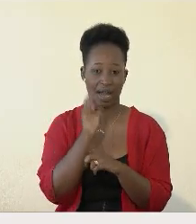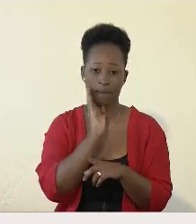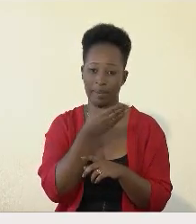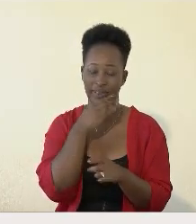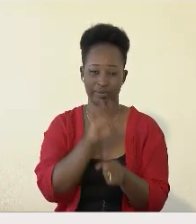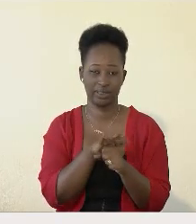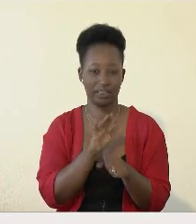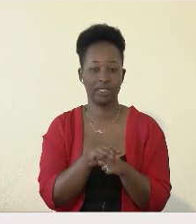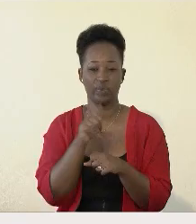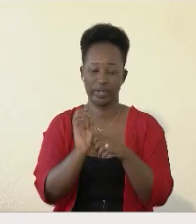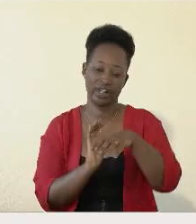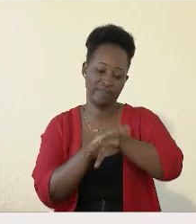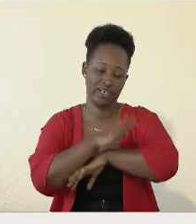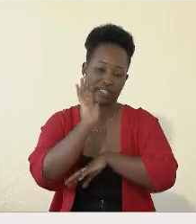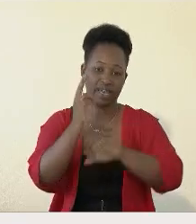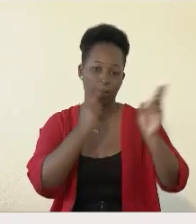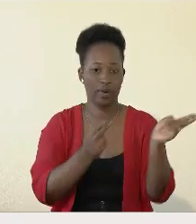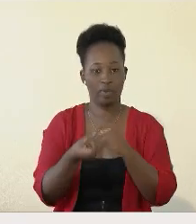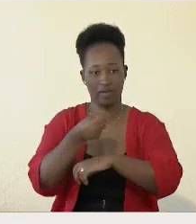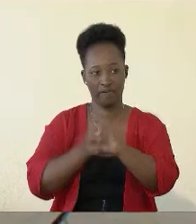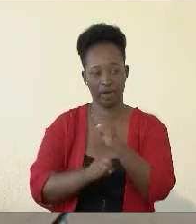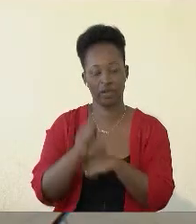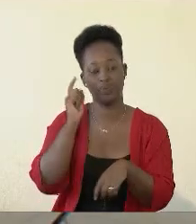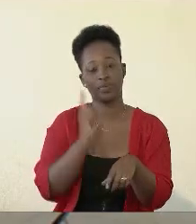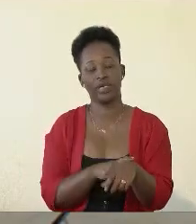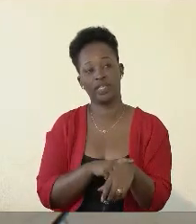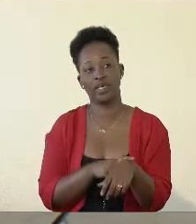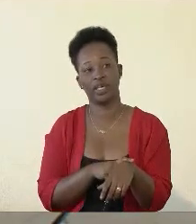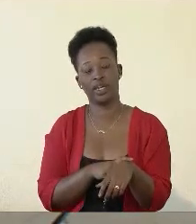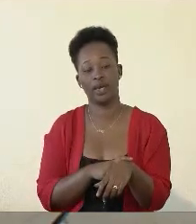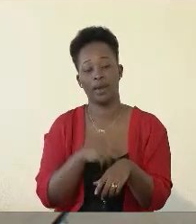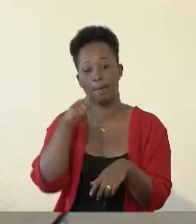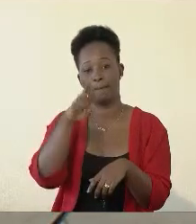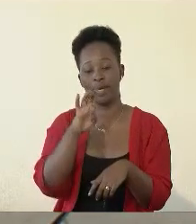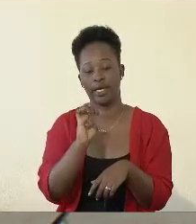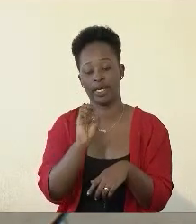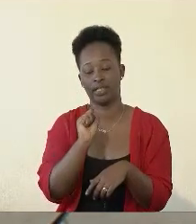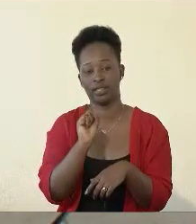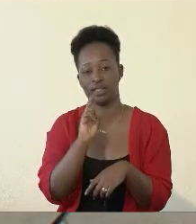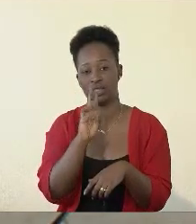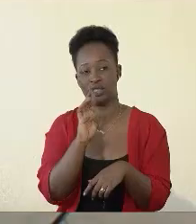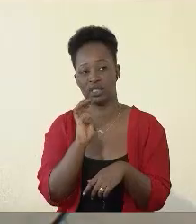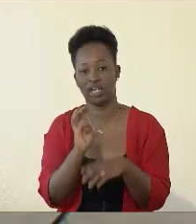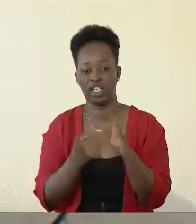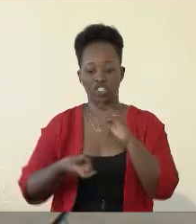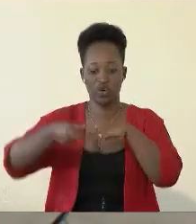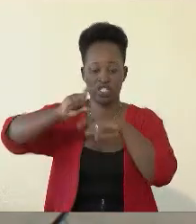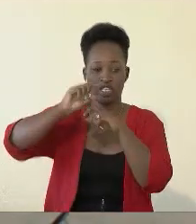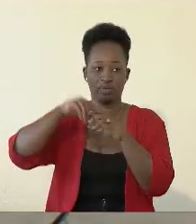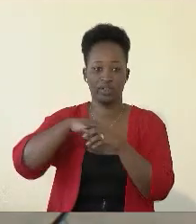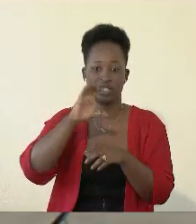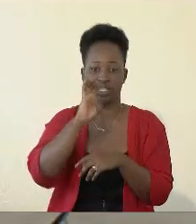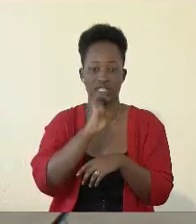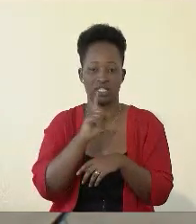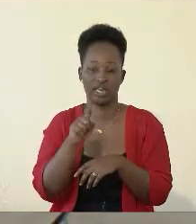normal functioning, as I mentioned. So once the osmotic pressure increases within the cell, it will normally cause the